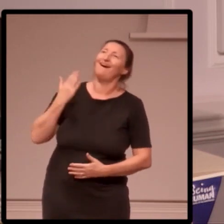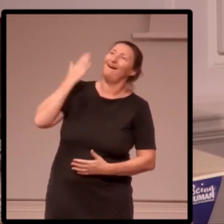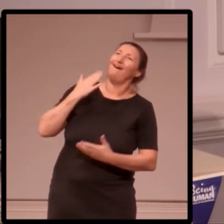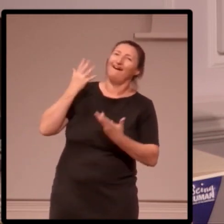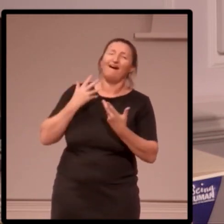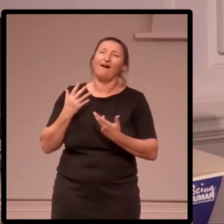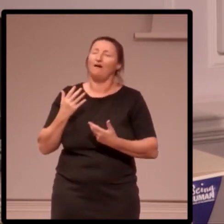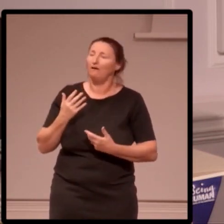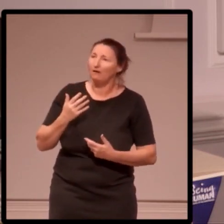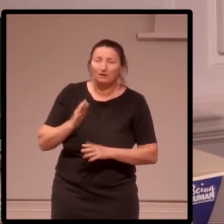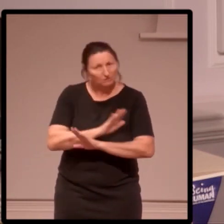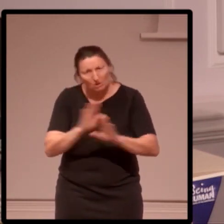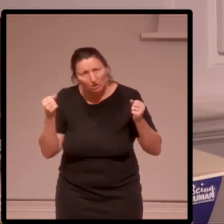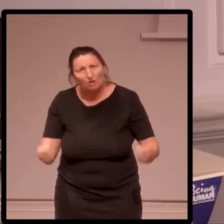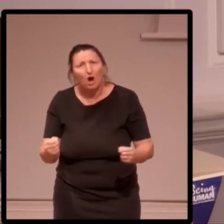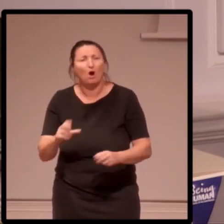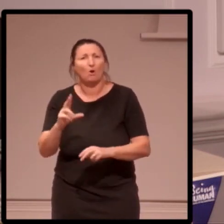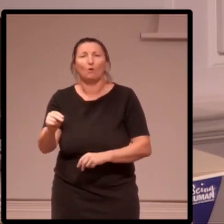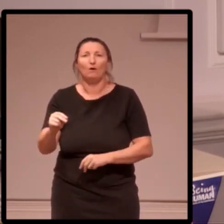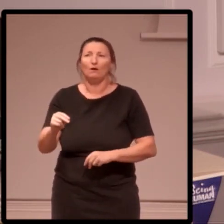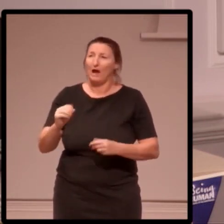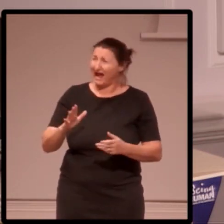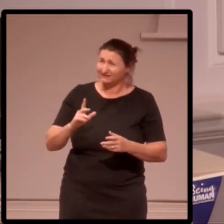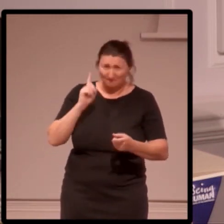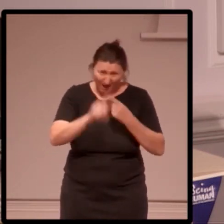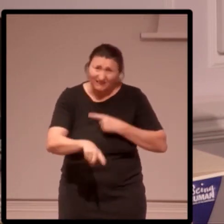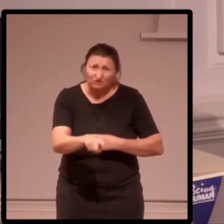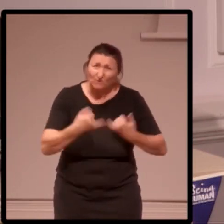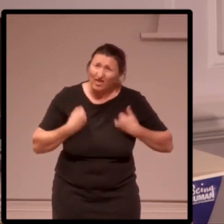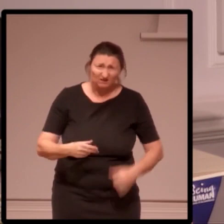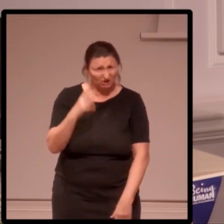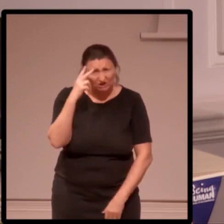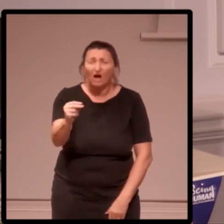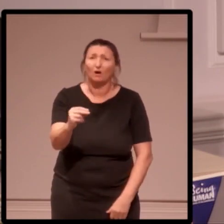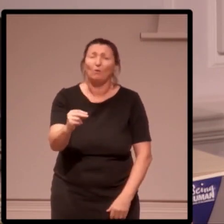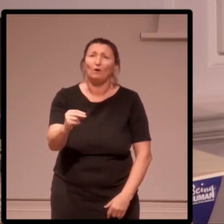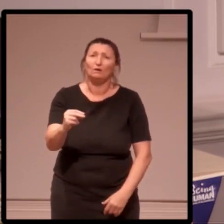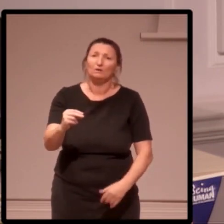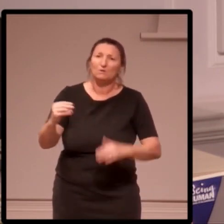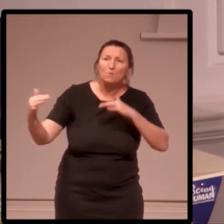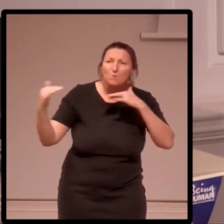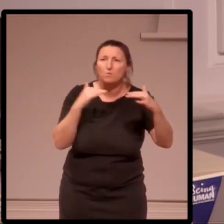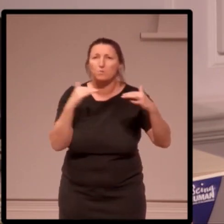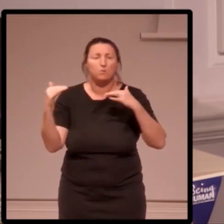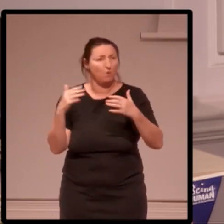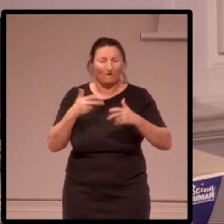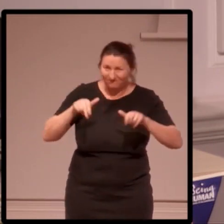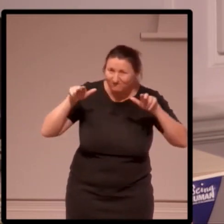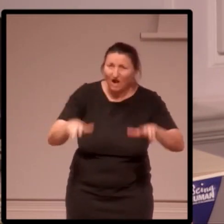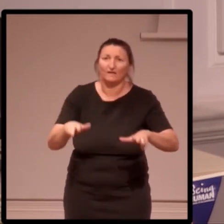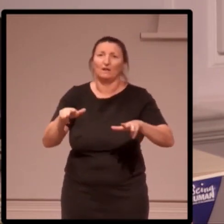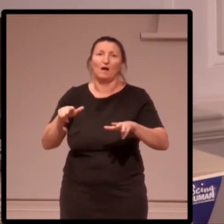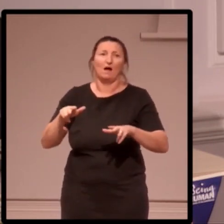which people have to pay, nor an offence for which they should be penalised. War is finalised,